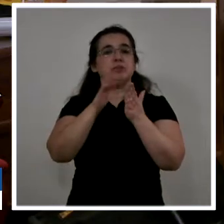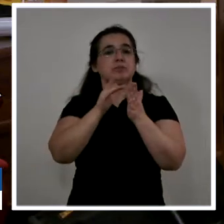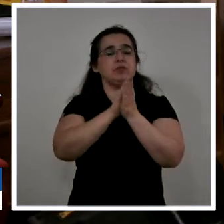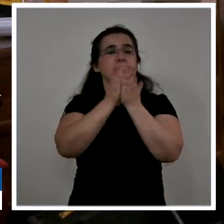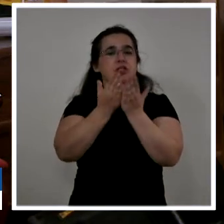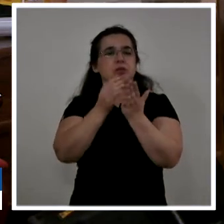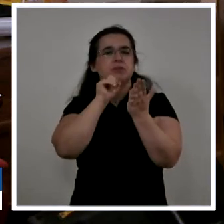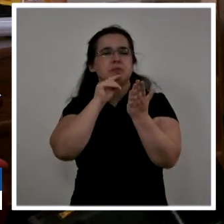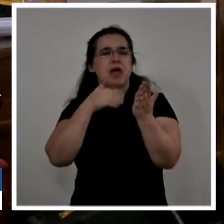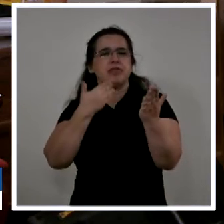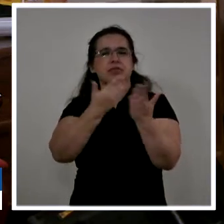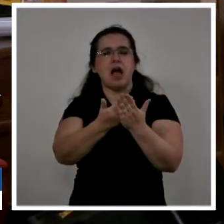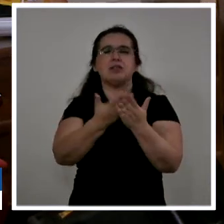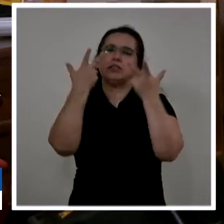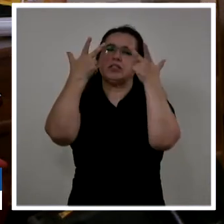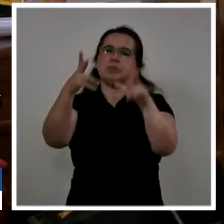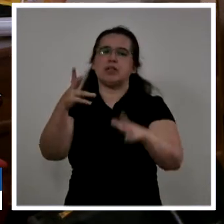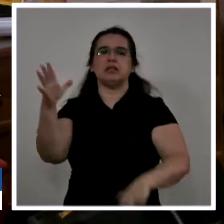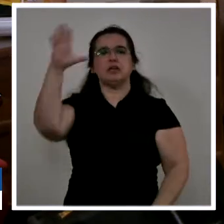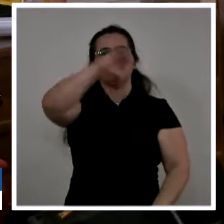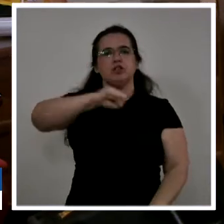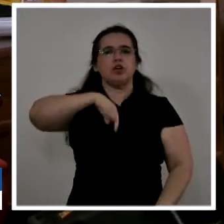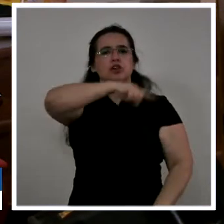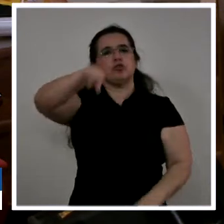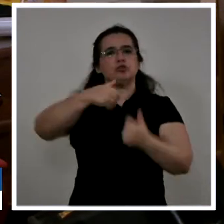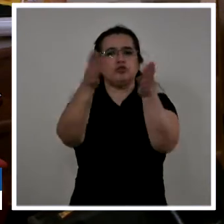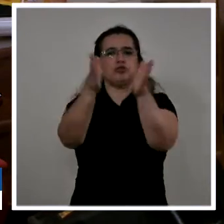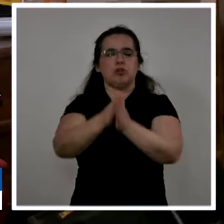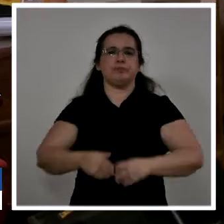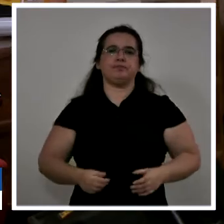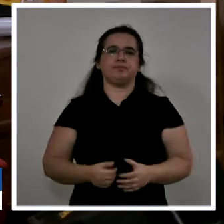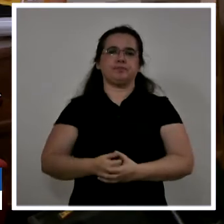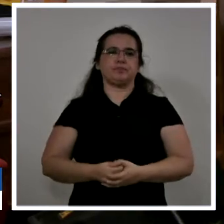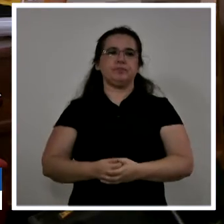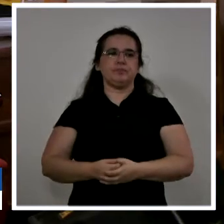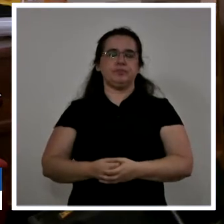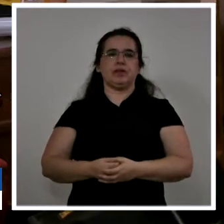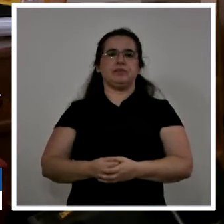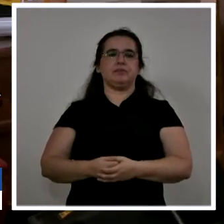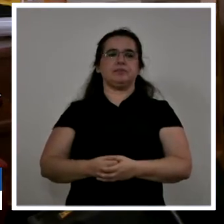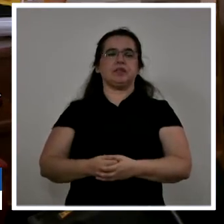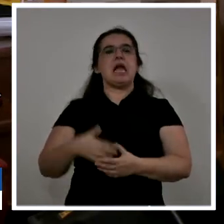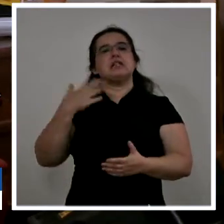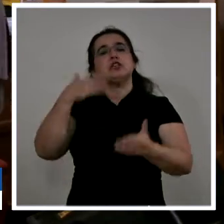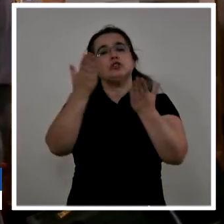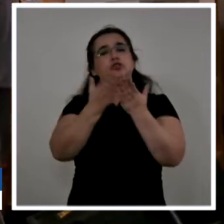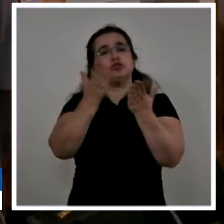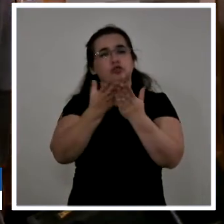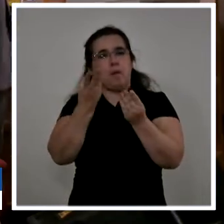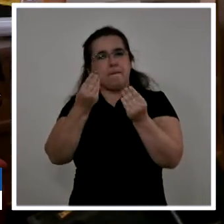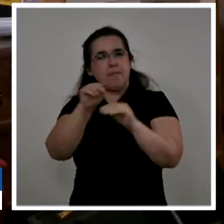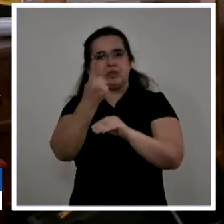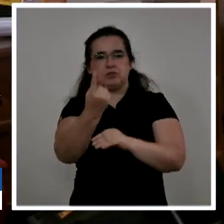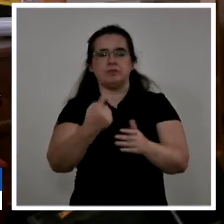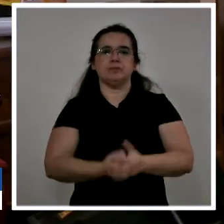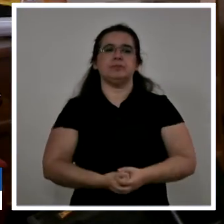ter liberdade e vitória, todos nós. Okay, I want to look at one more study. Eu quero mostrar-vos mais um estudo. This study